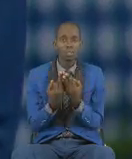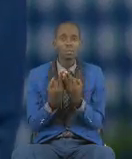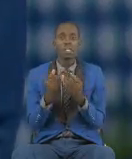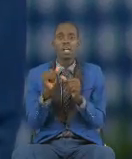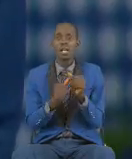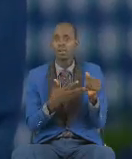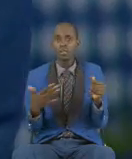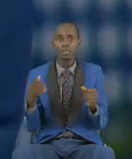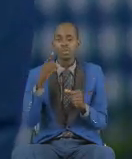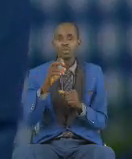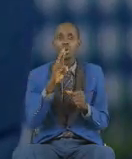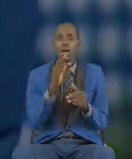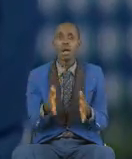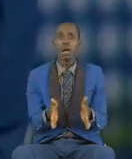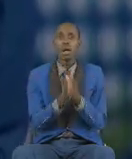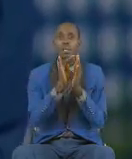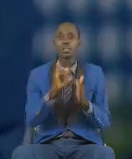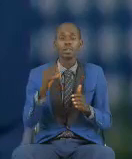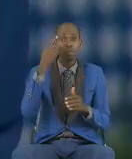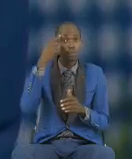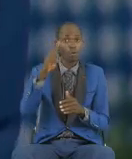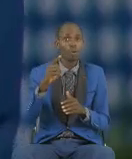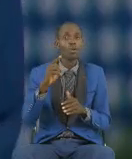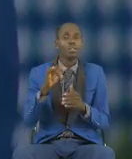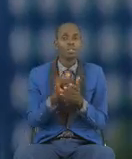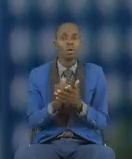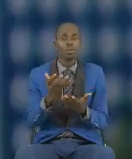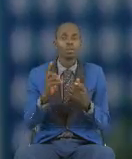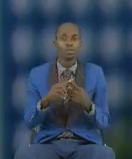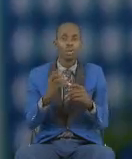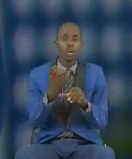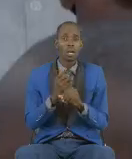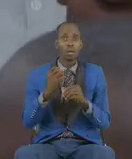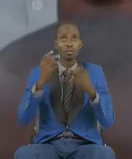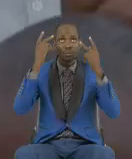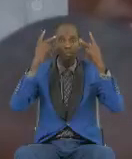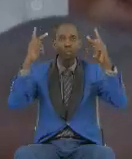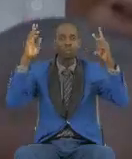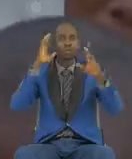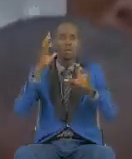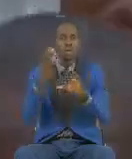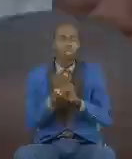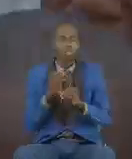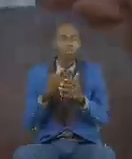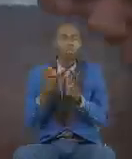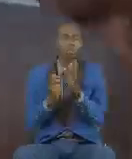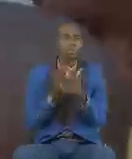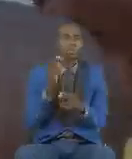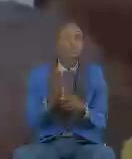you're asking for that will make you to have progress, you will have in Jesus' name. Amen. 1